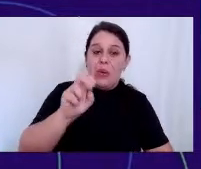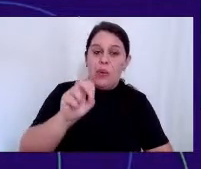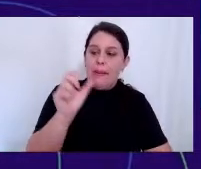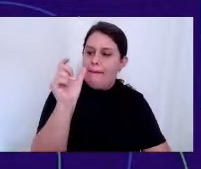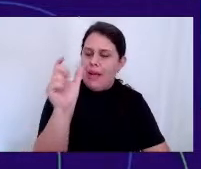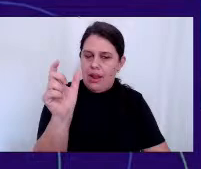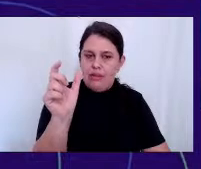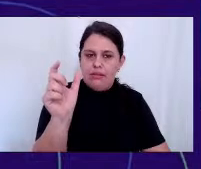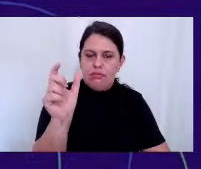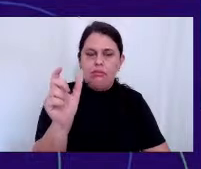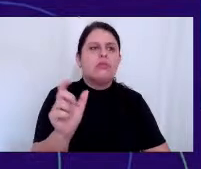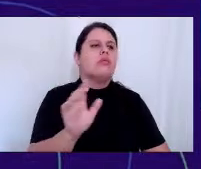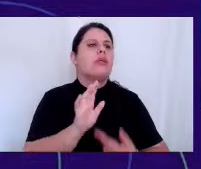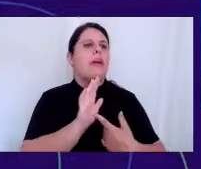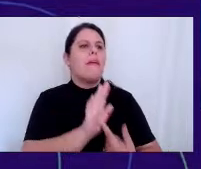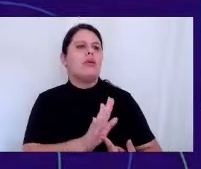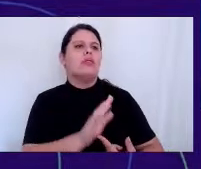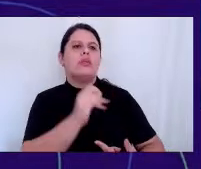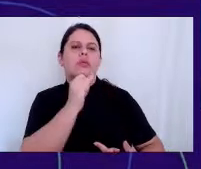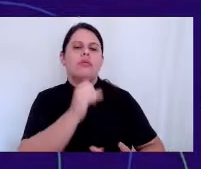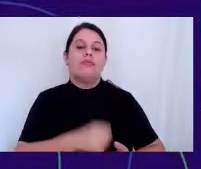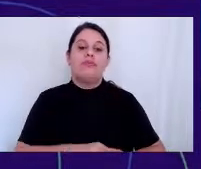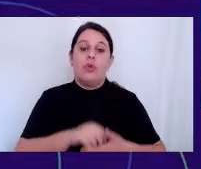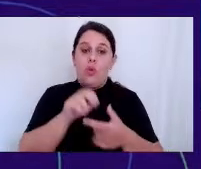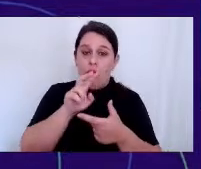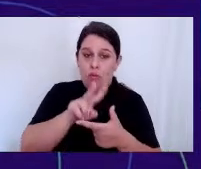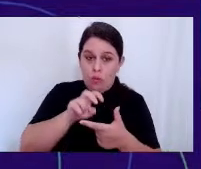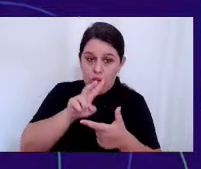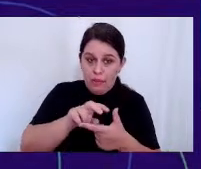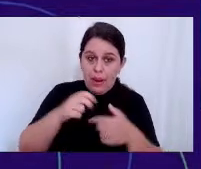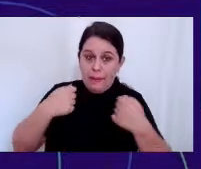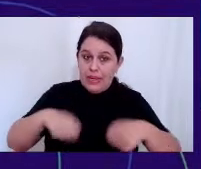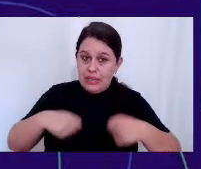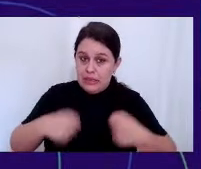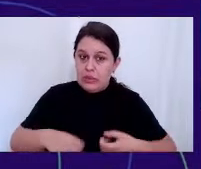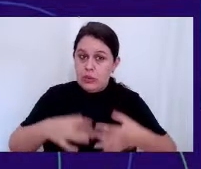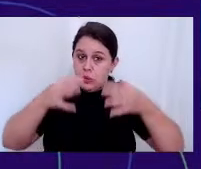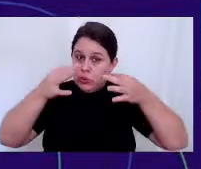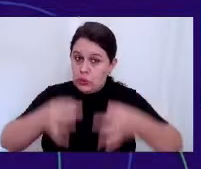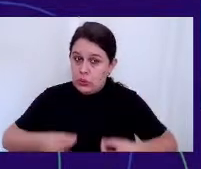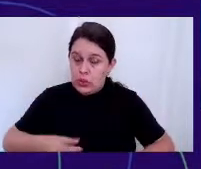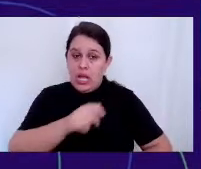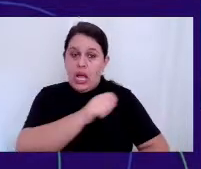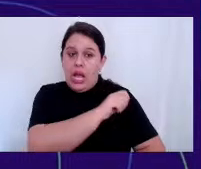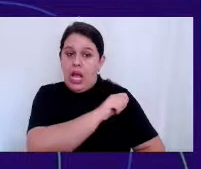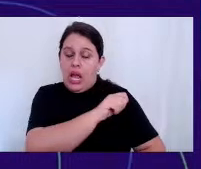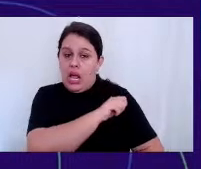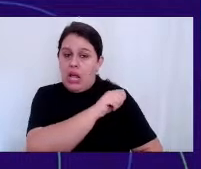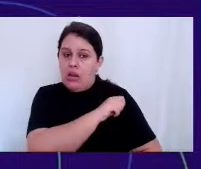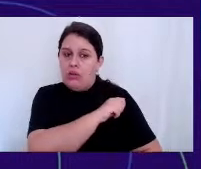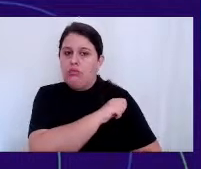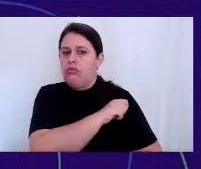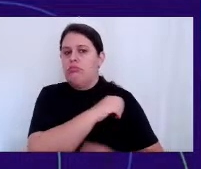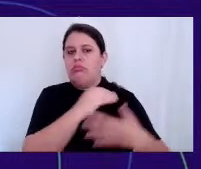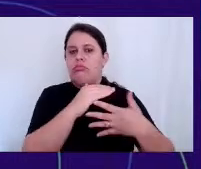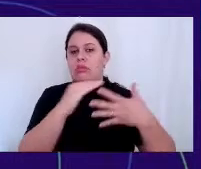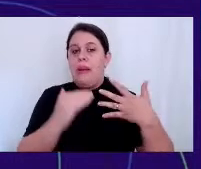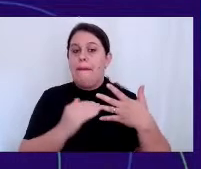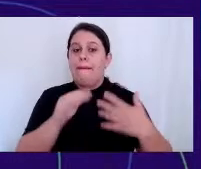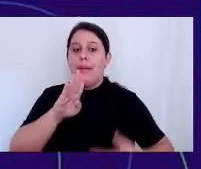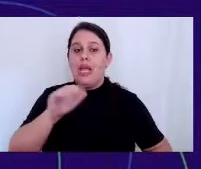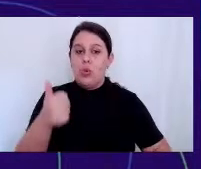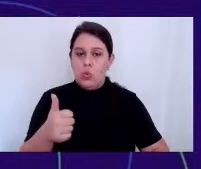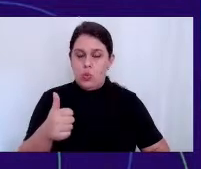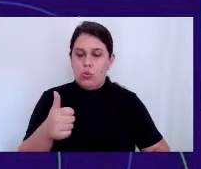for B1 level in English. And you're about to see the product that is markedly different from the first email that